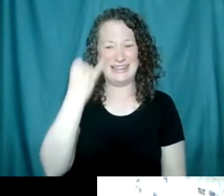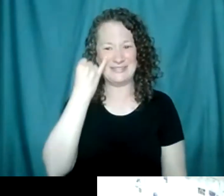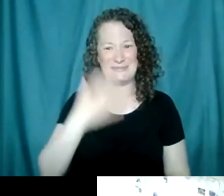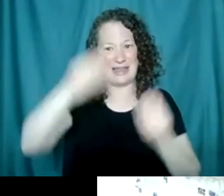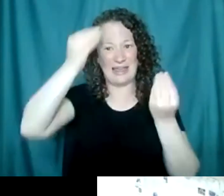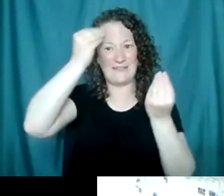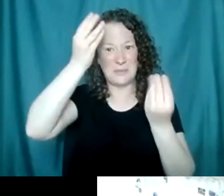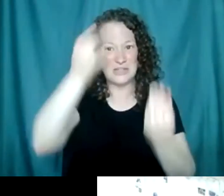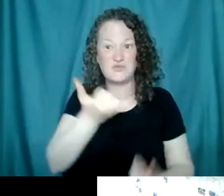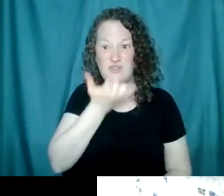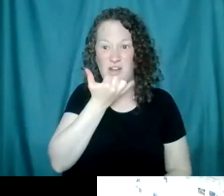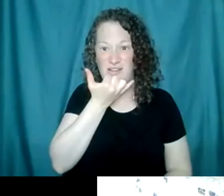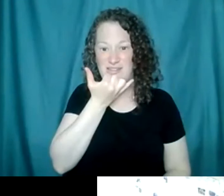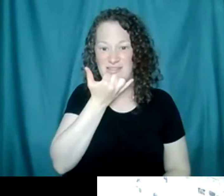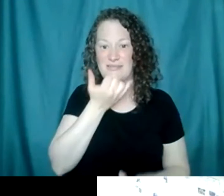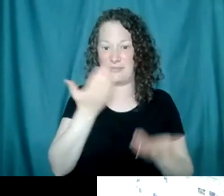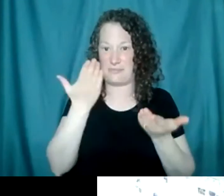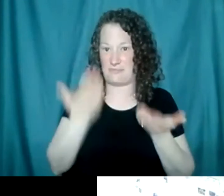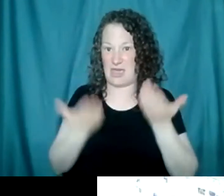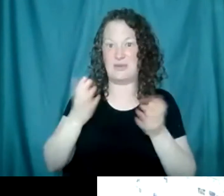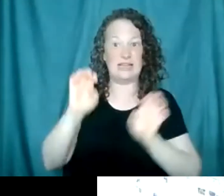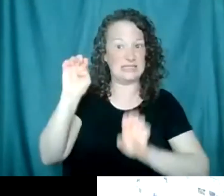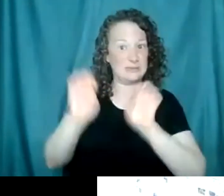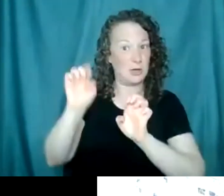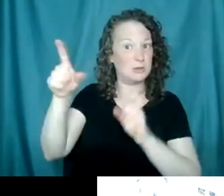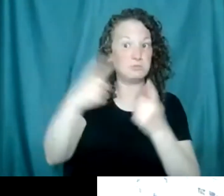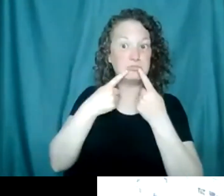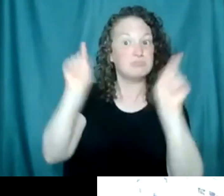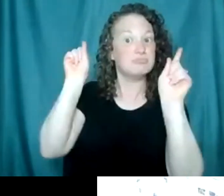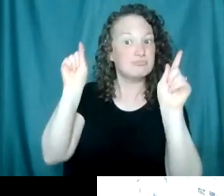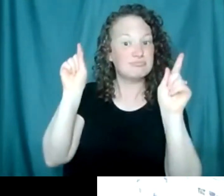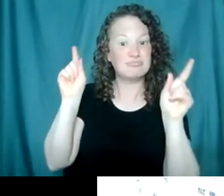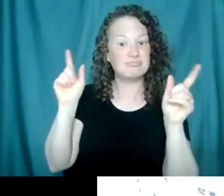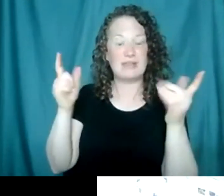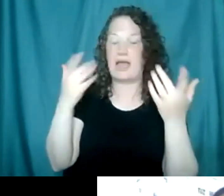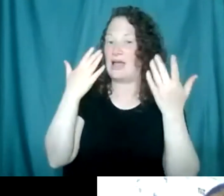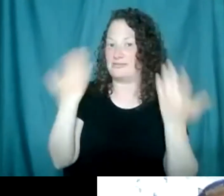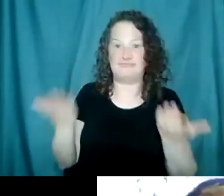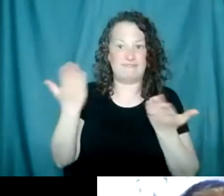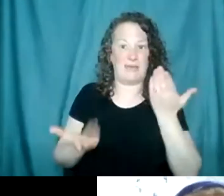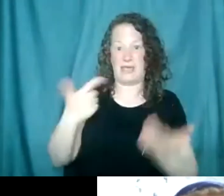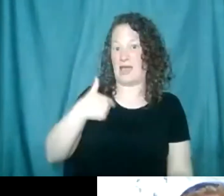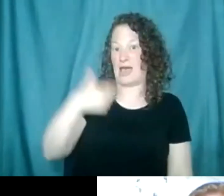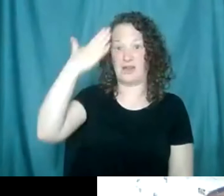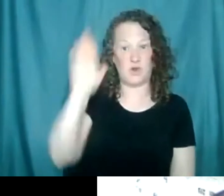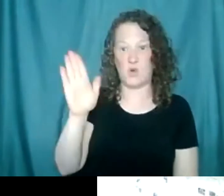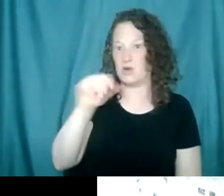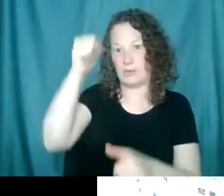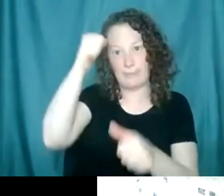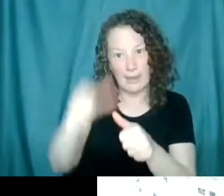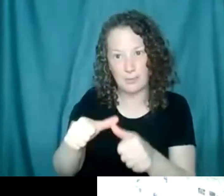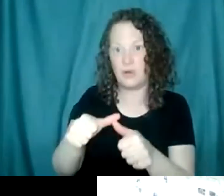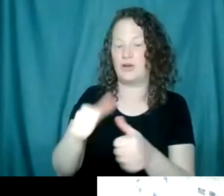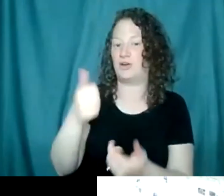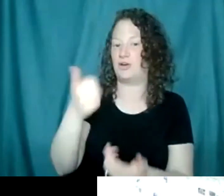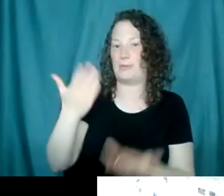wrong. Maybe there has been experiments that have been successful or have tried to grow these things and I'm not remembering, or I haven't